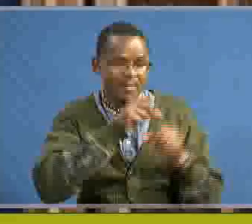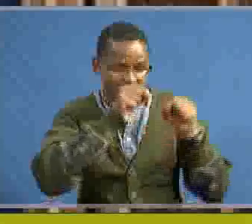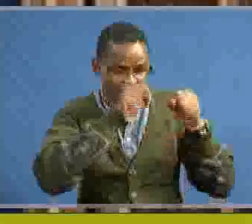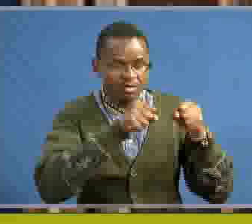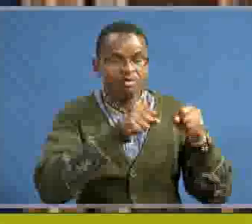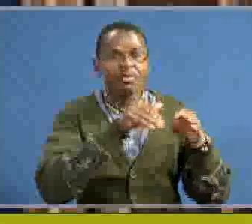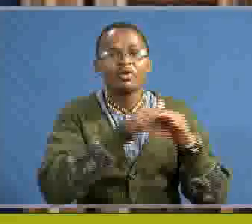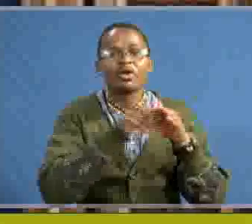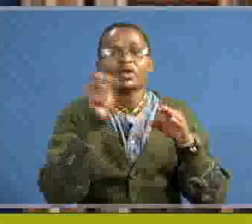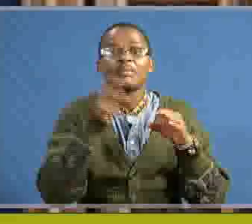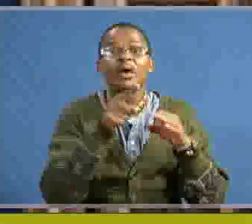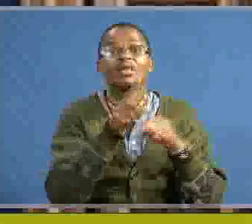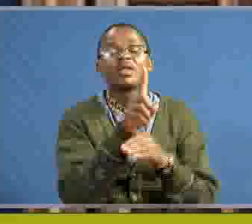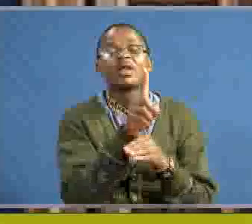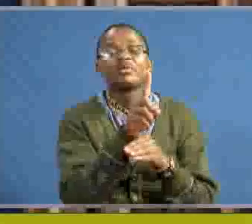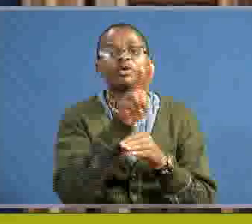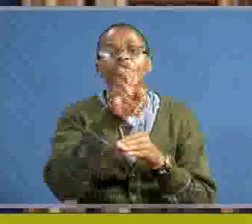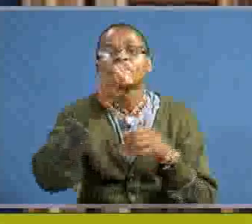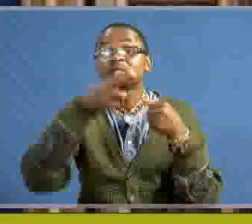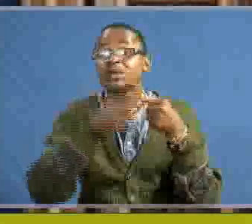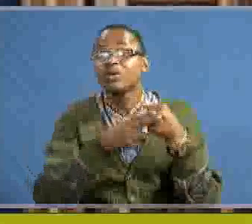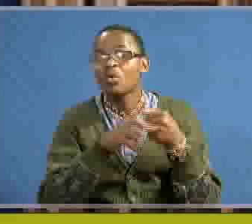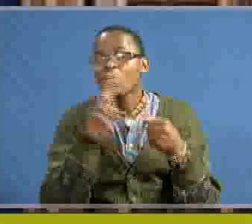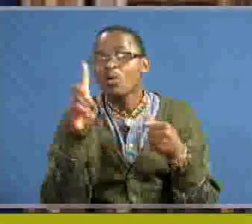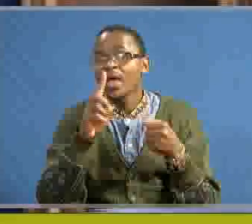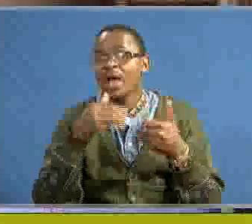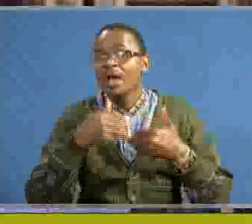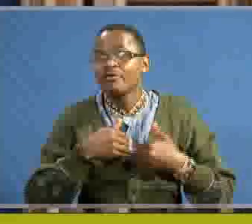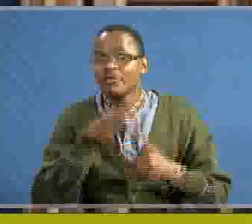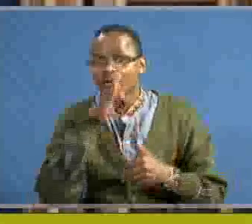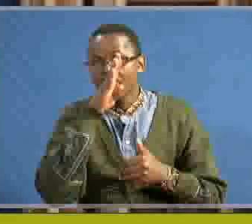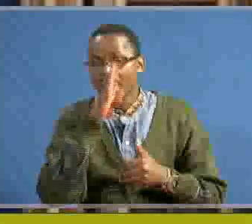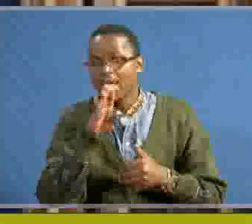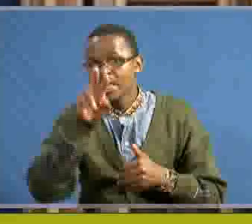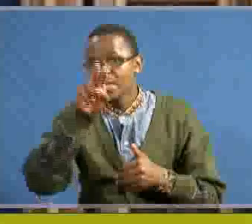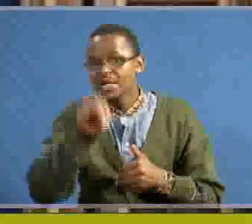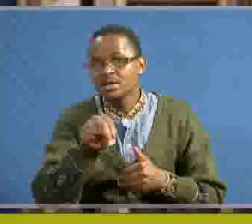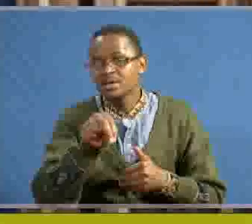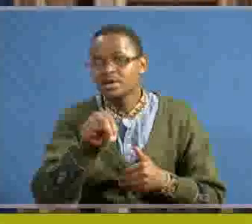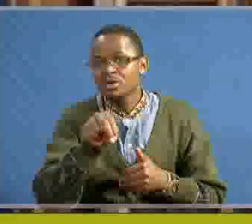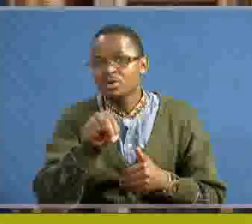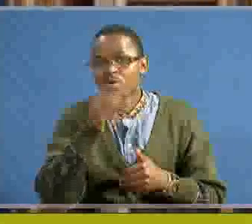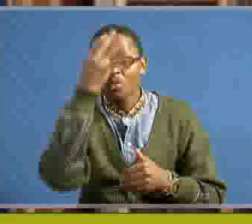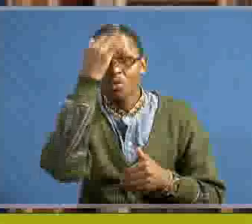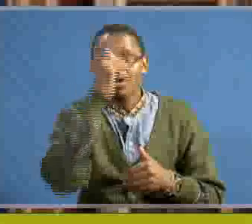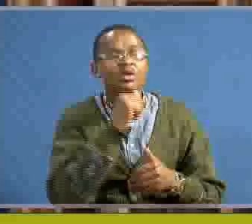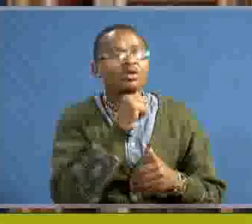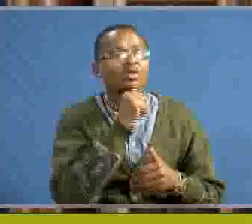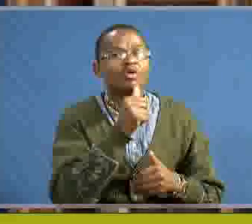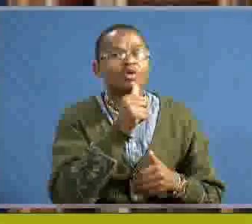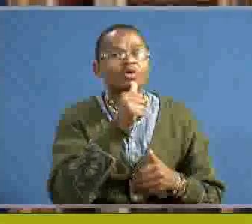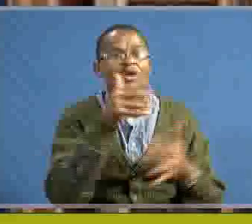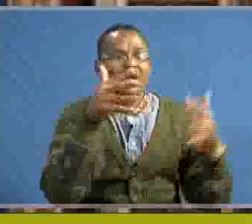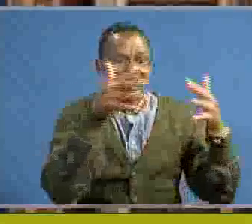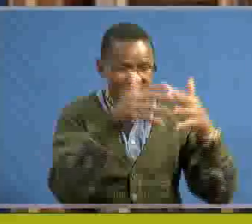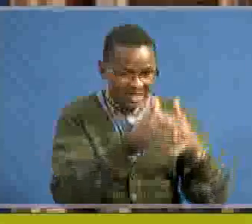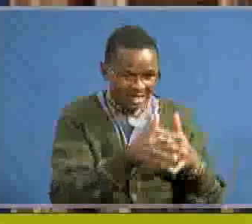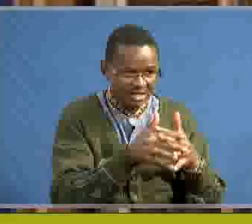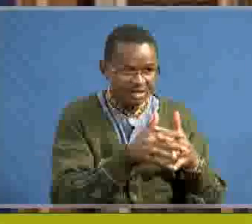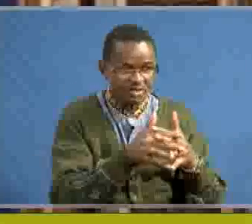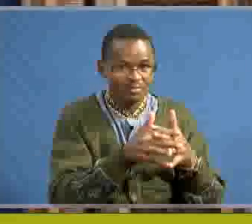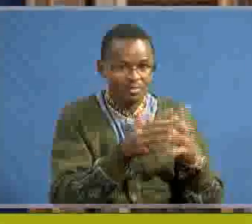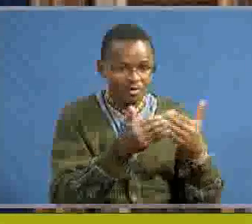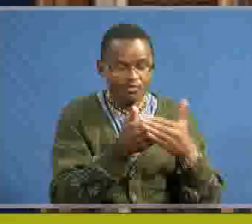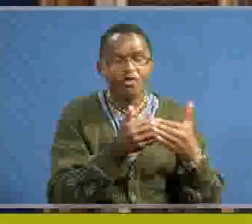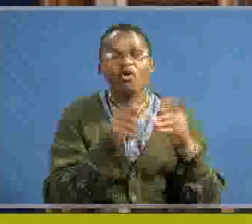were agreed in November 2017 and we have they been where did why didn't they and get the masses before the